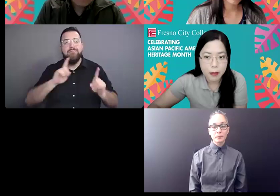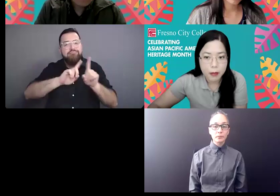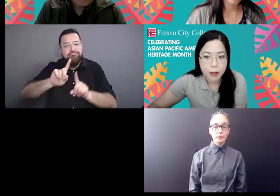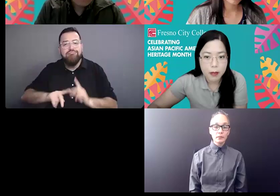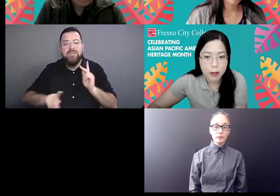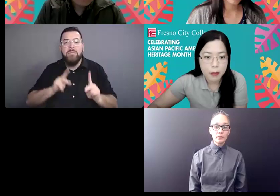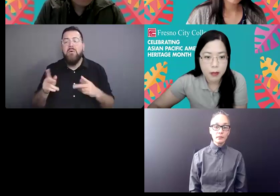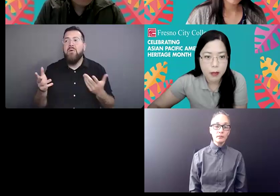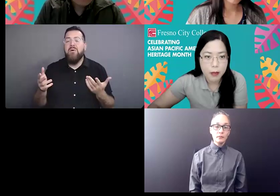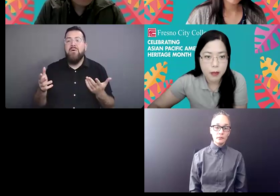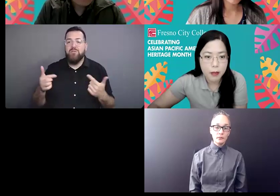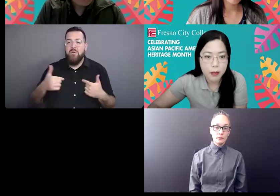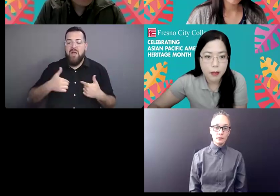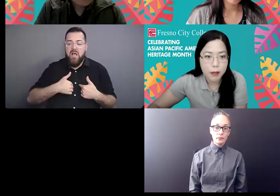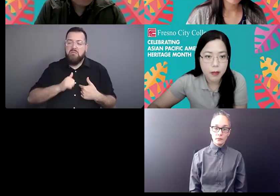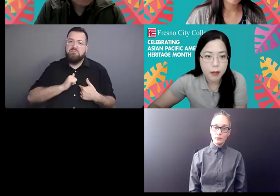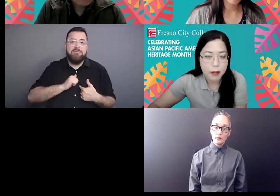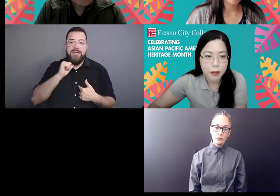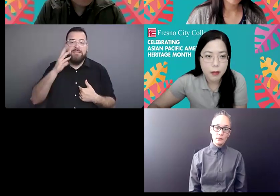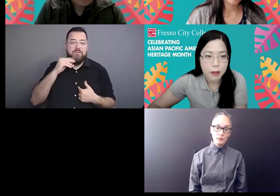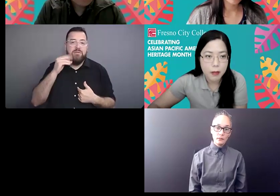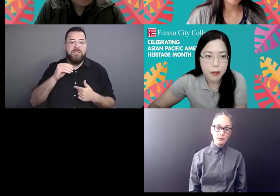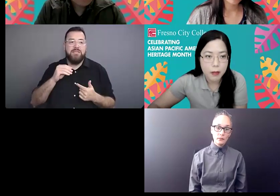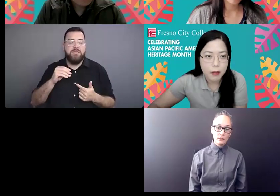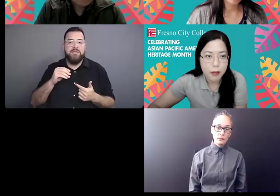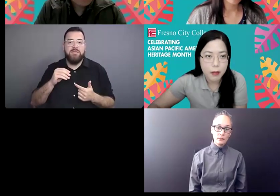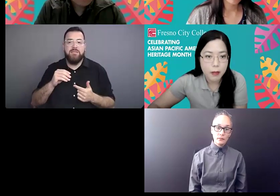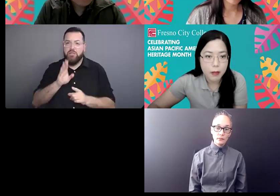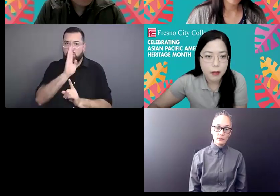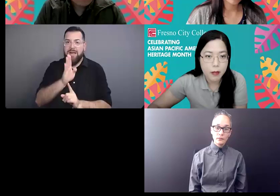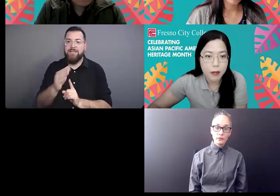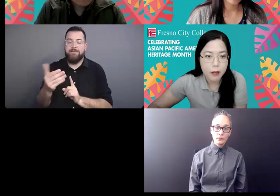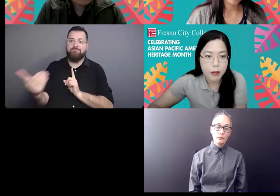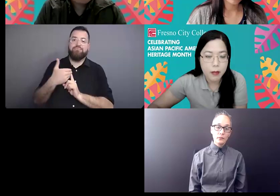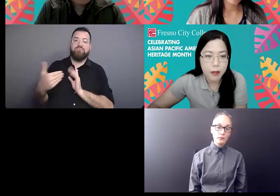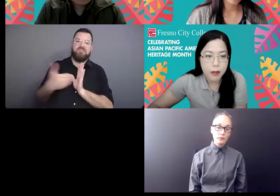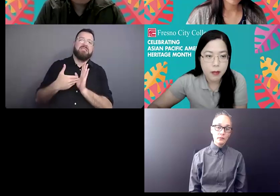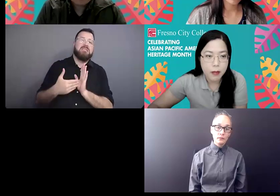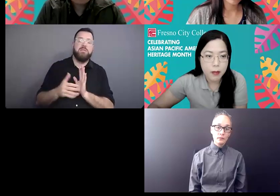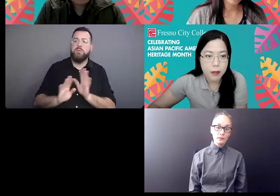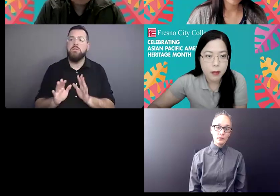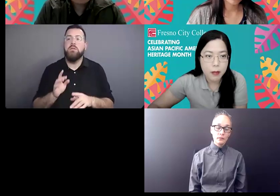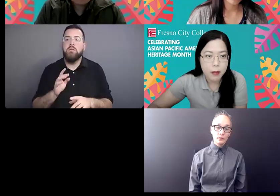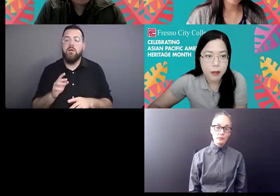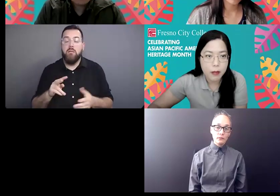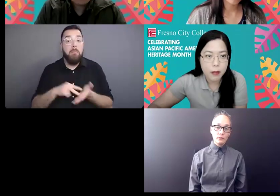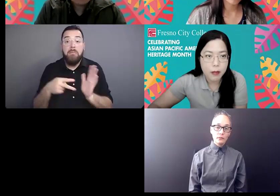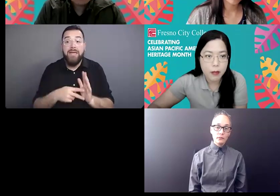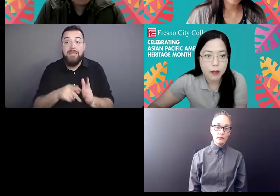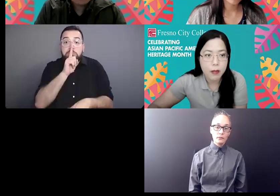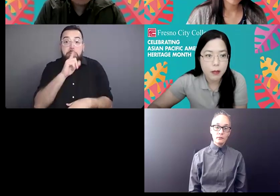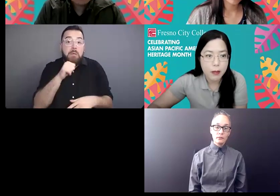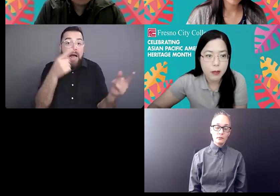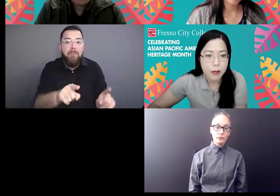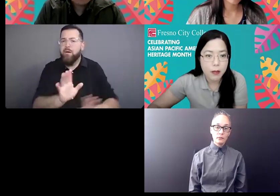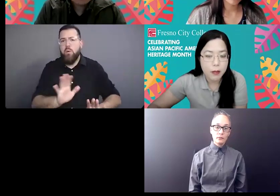overt aggression, but that doesn't mean that it didn't exist, or that maybe all of us didn't quite experience that, like